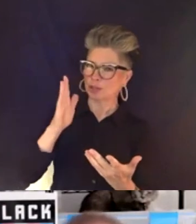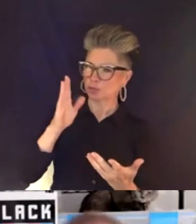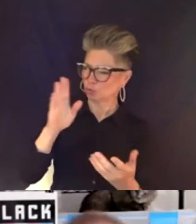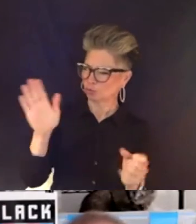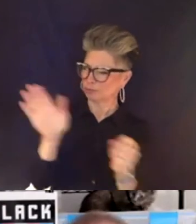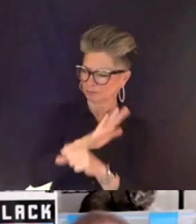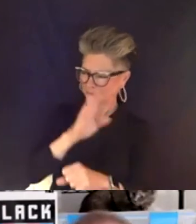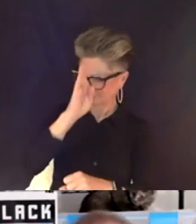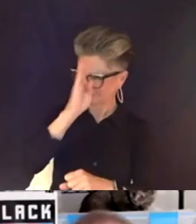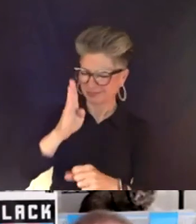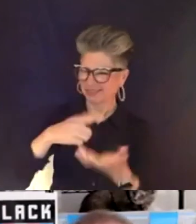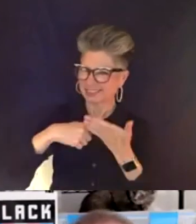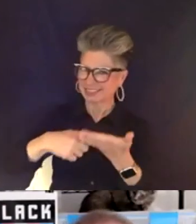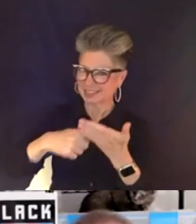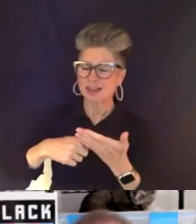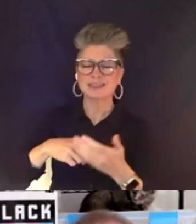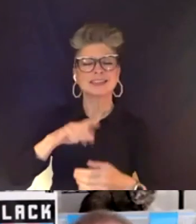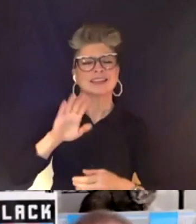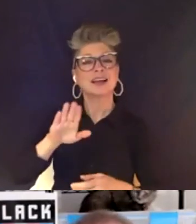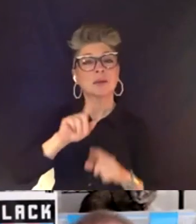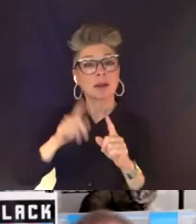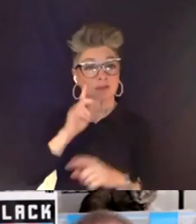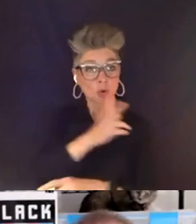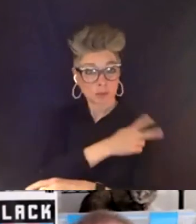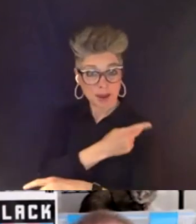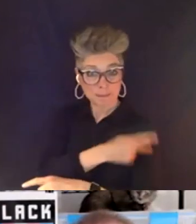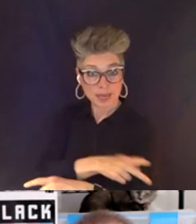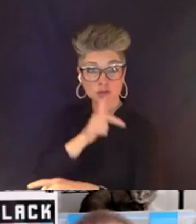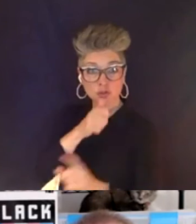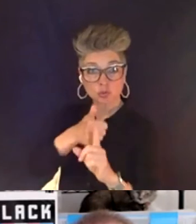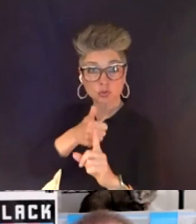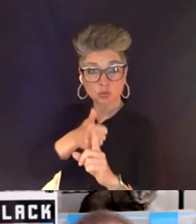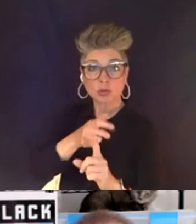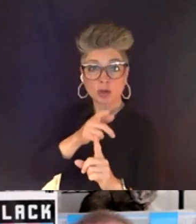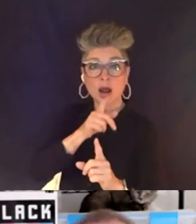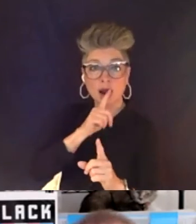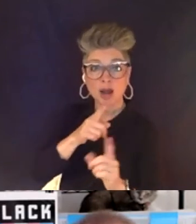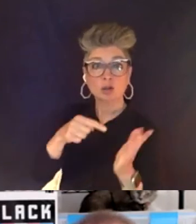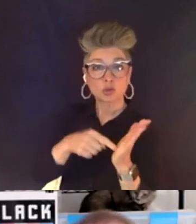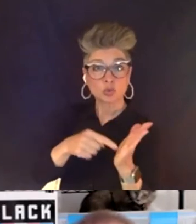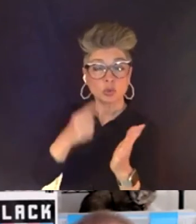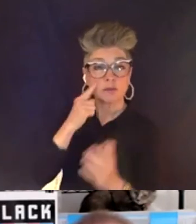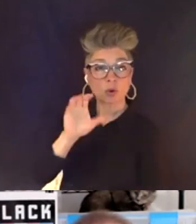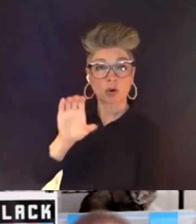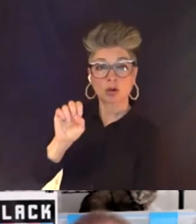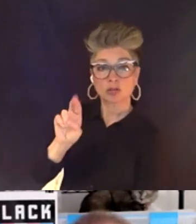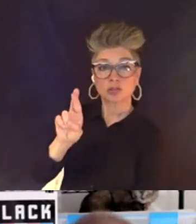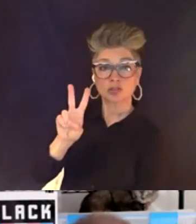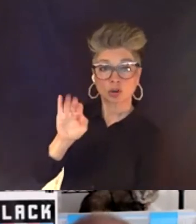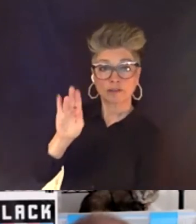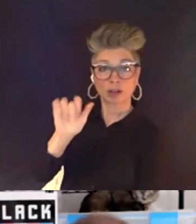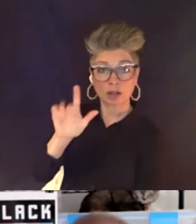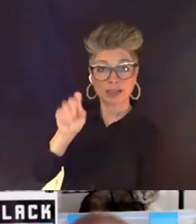discussion about this, that for my patients who are due or eligible for cervical cancer screening, and who